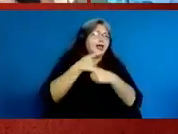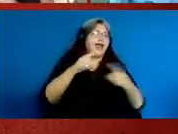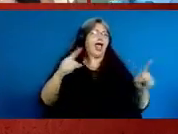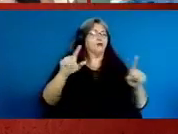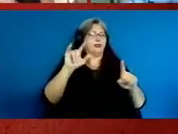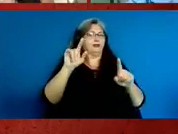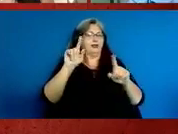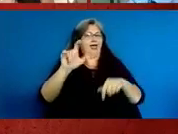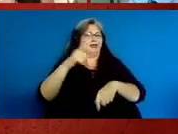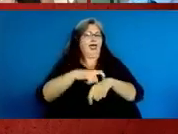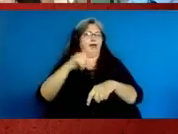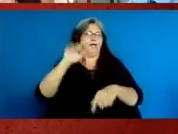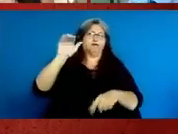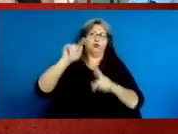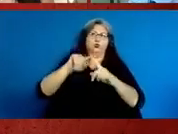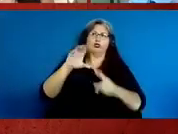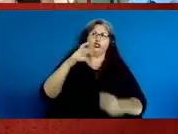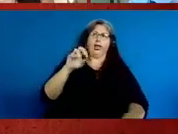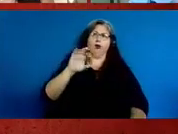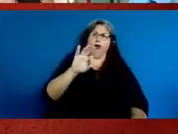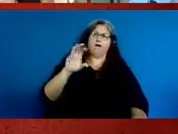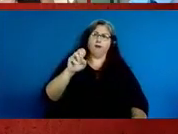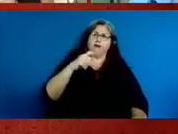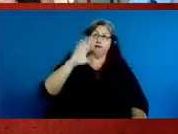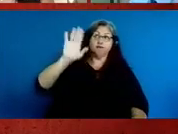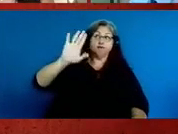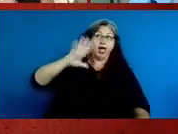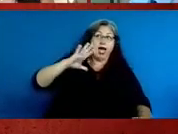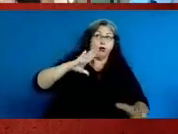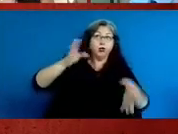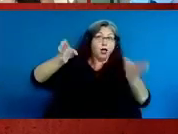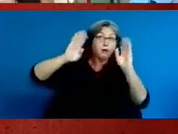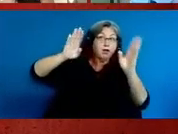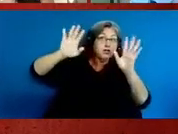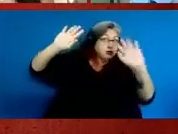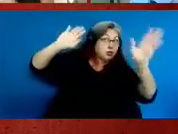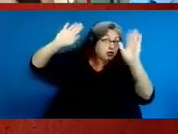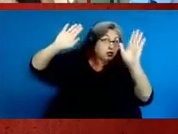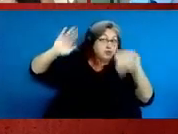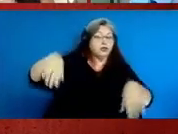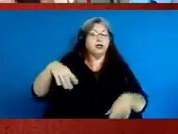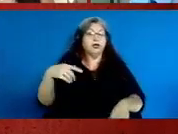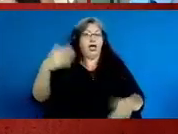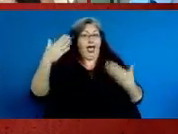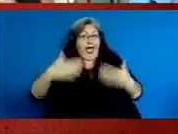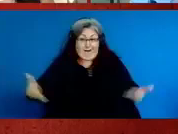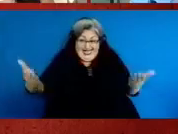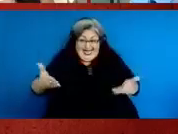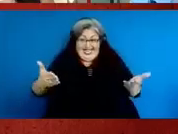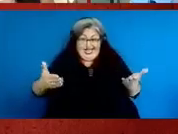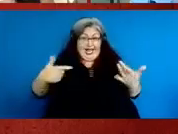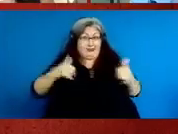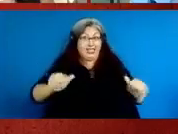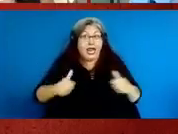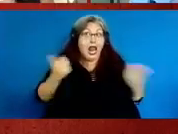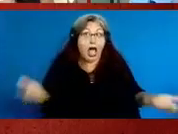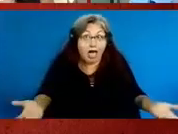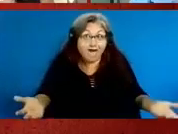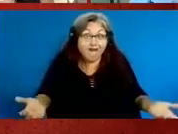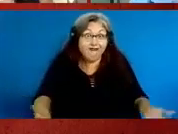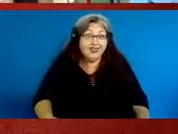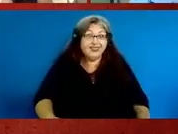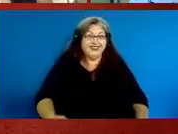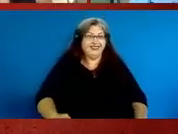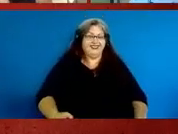the Chamber of Commerce and say, hey, Hollywood, pay some attention. You know, I'm here. I'm still alive.